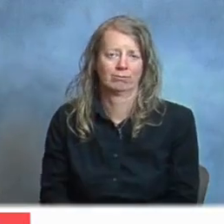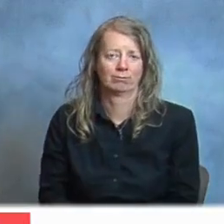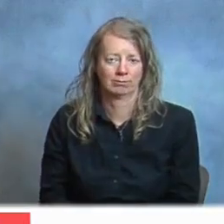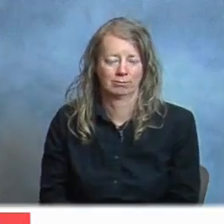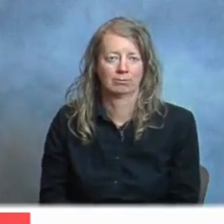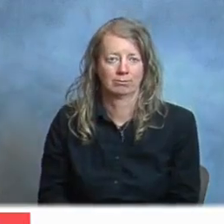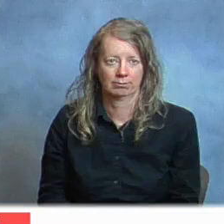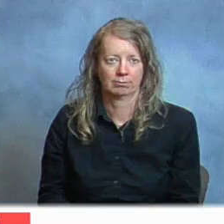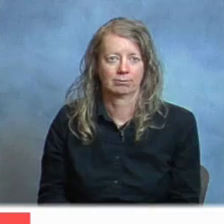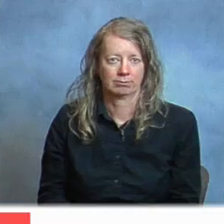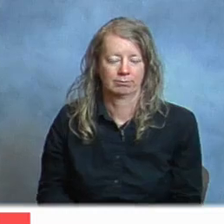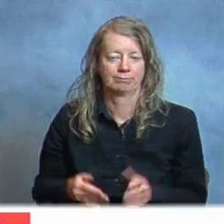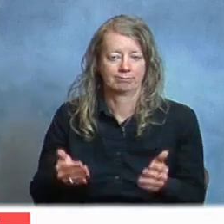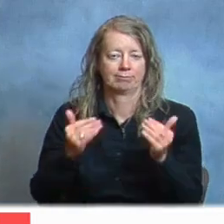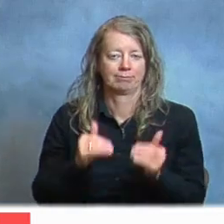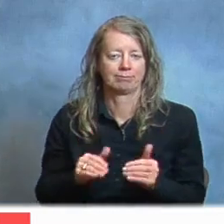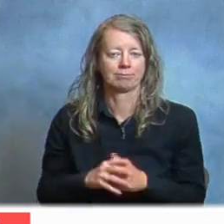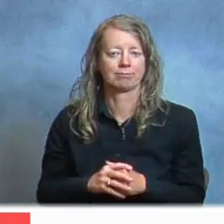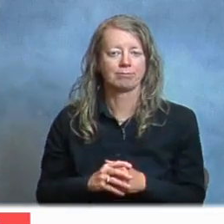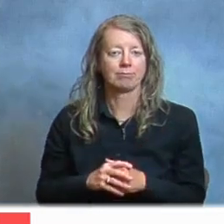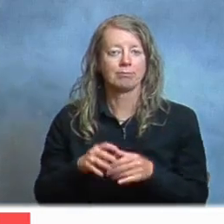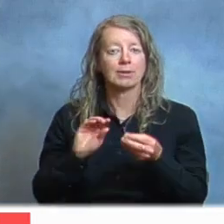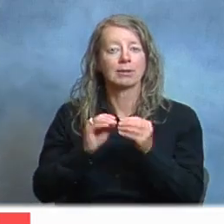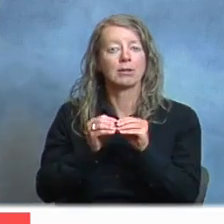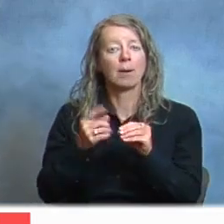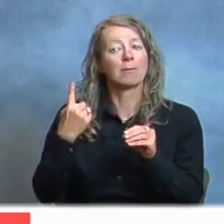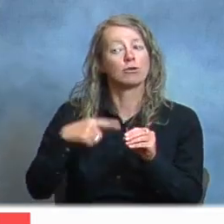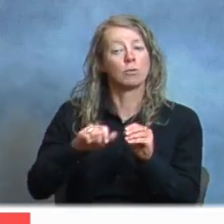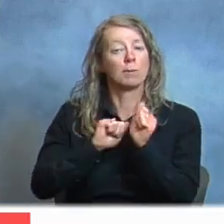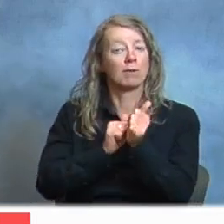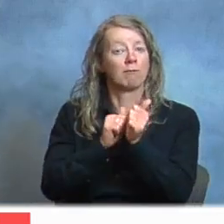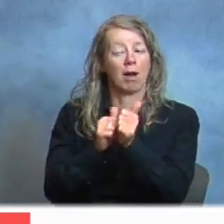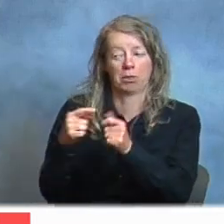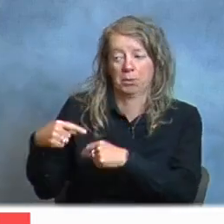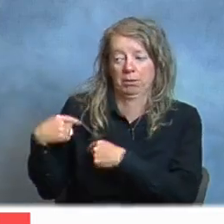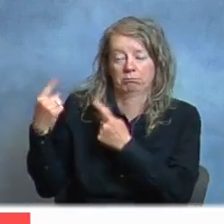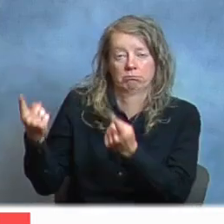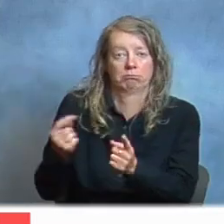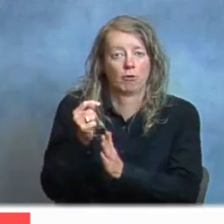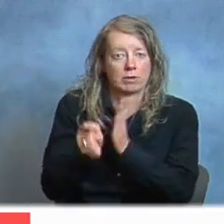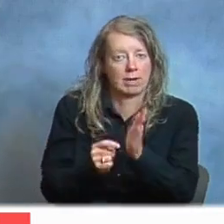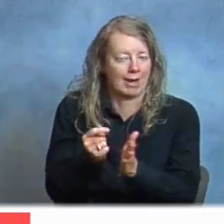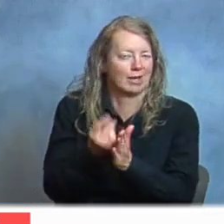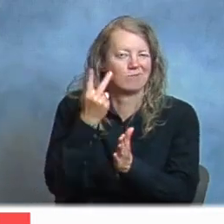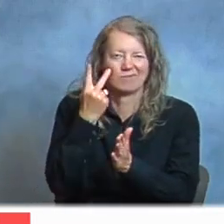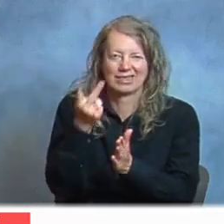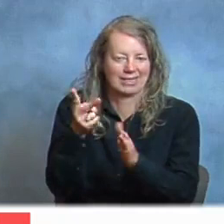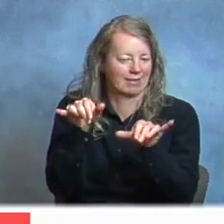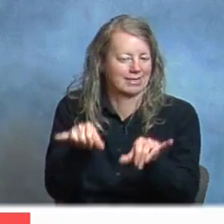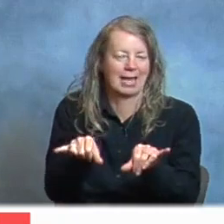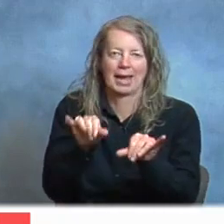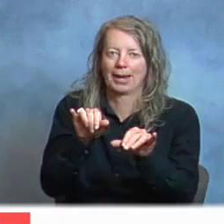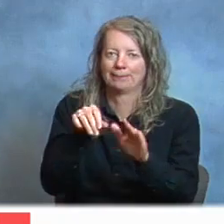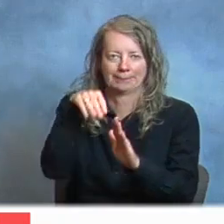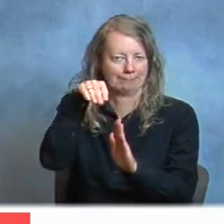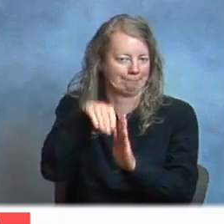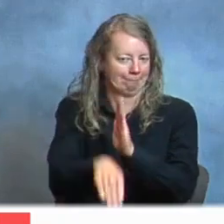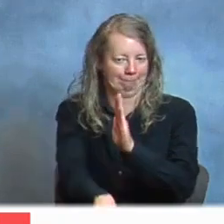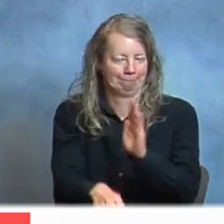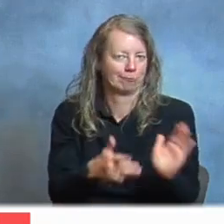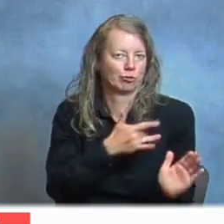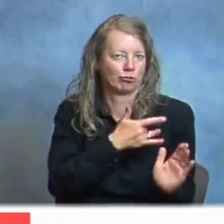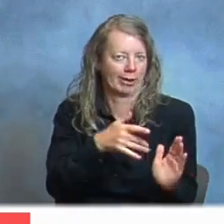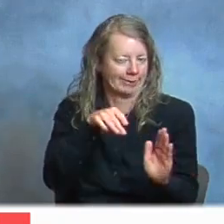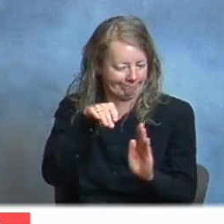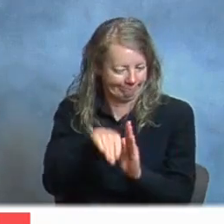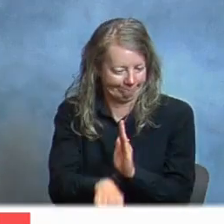And then our metrics that we've been following over time show that downward trend that I was just mentioning.